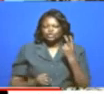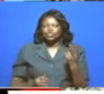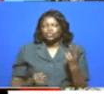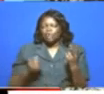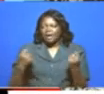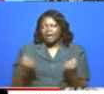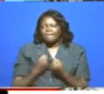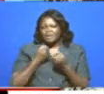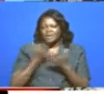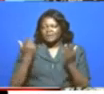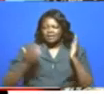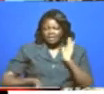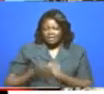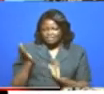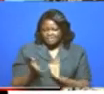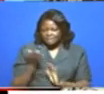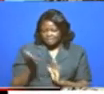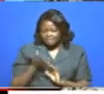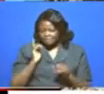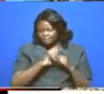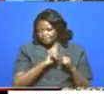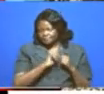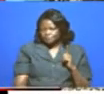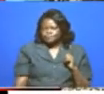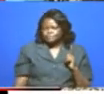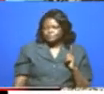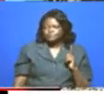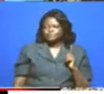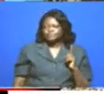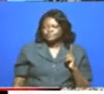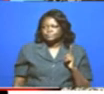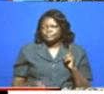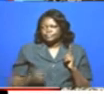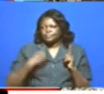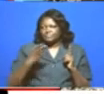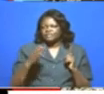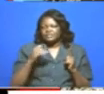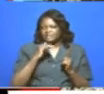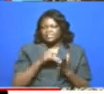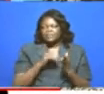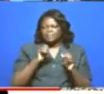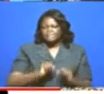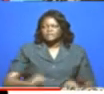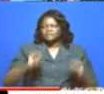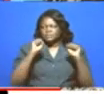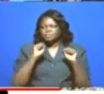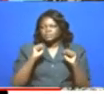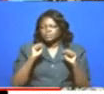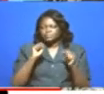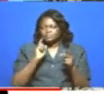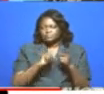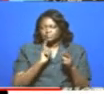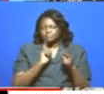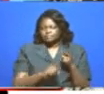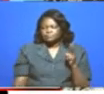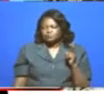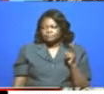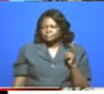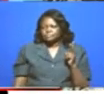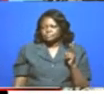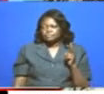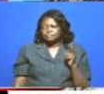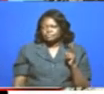purposes, one that shall be with the head, with the center manager, and another one with one of